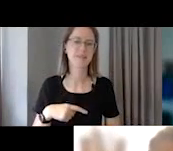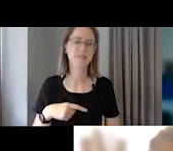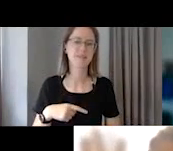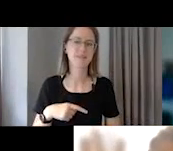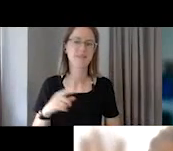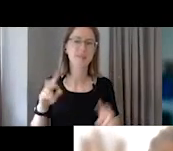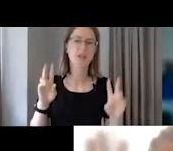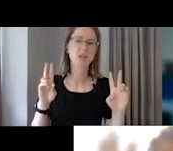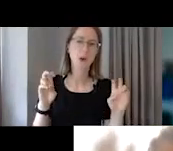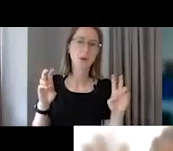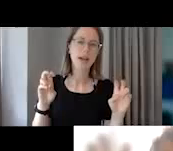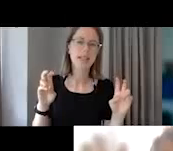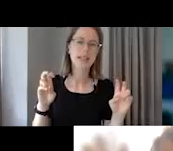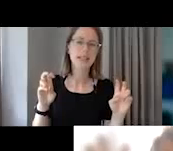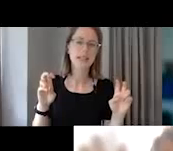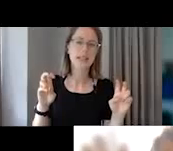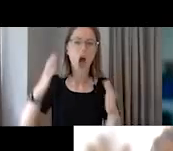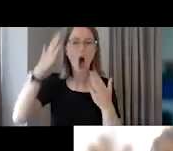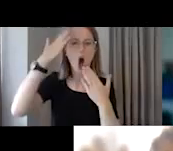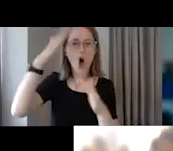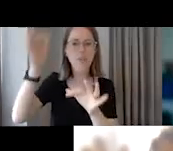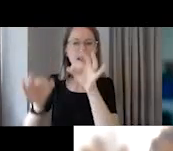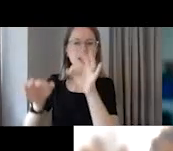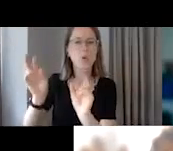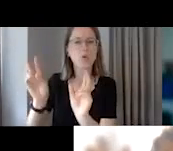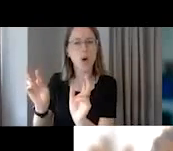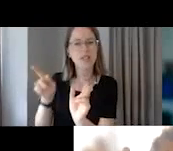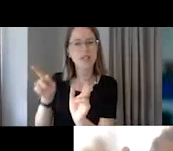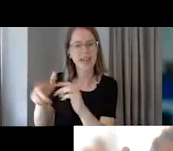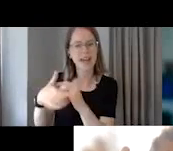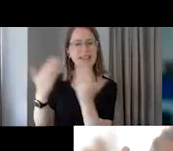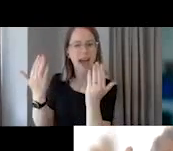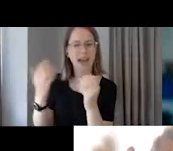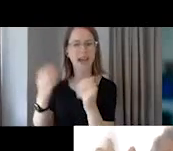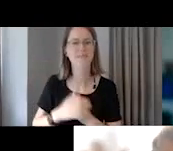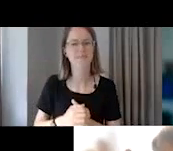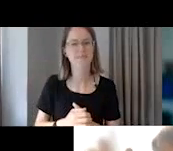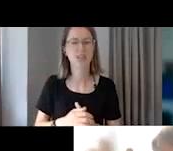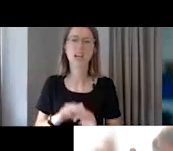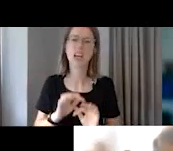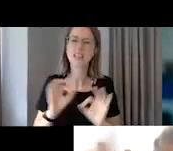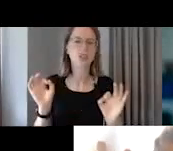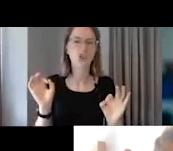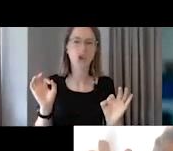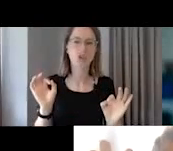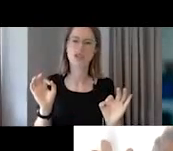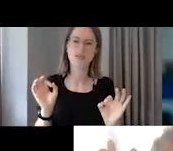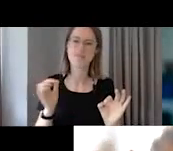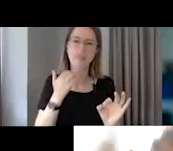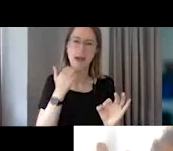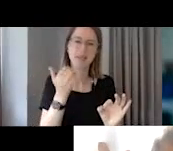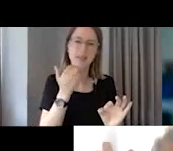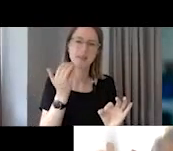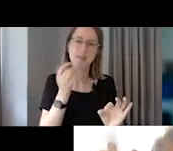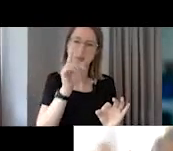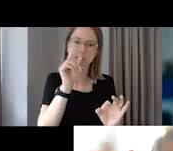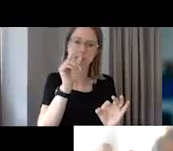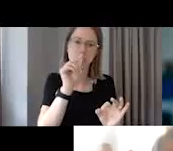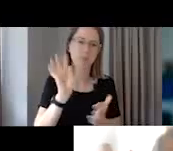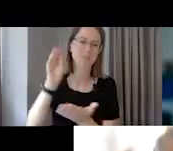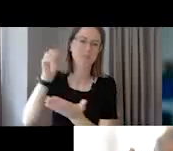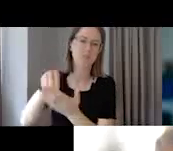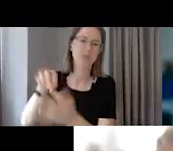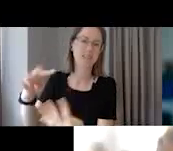topics are the hot political topics of the day. So it's not often possible to get